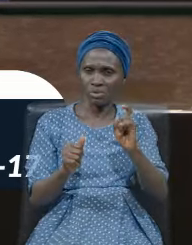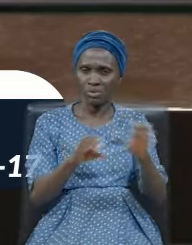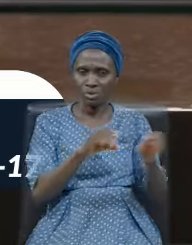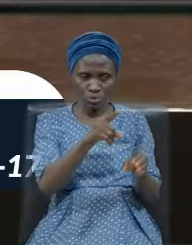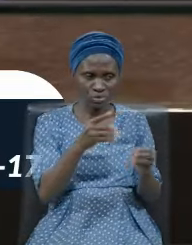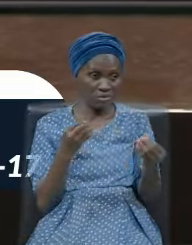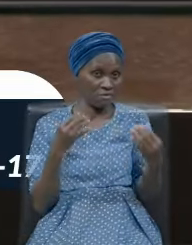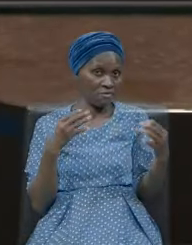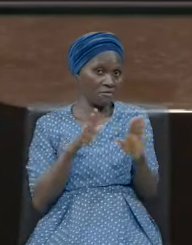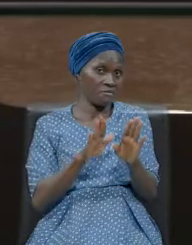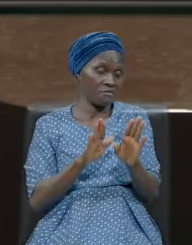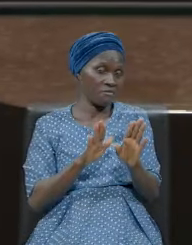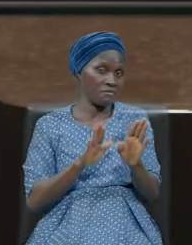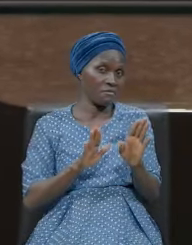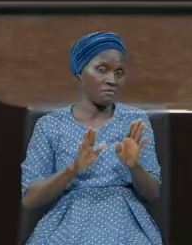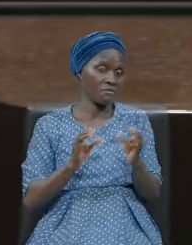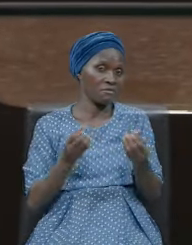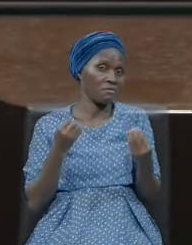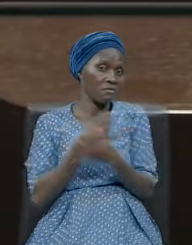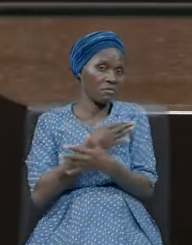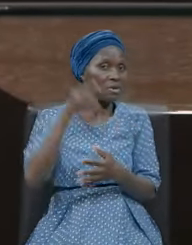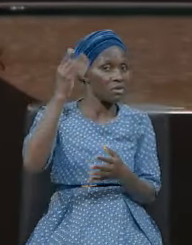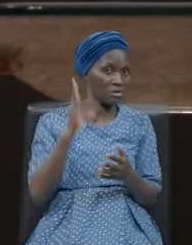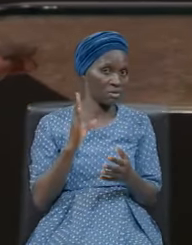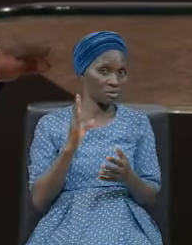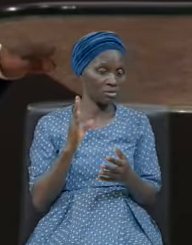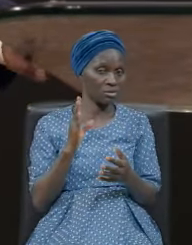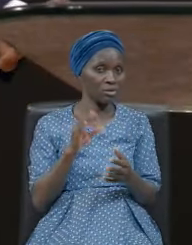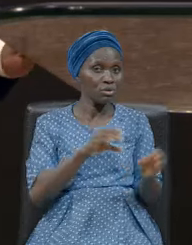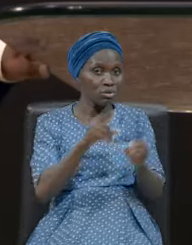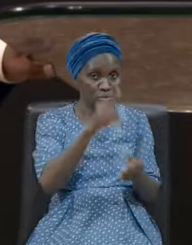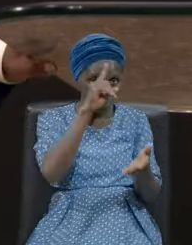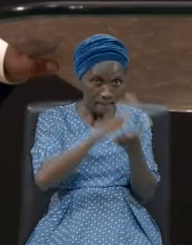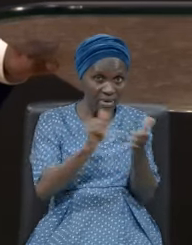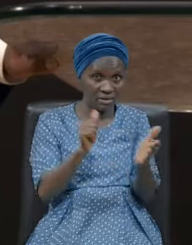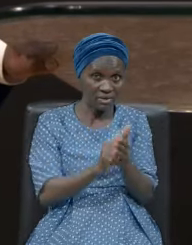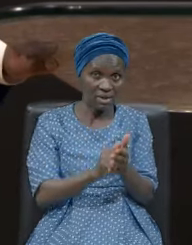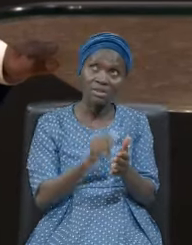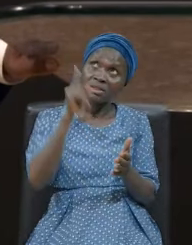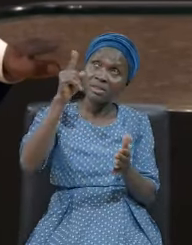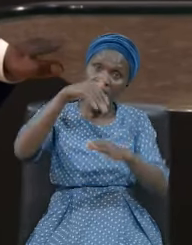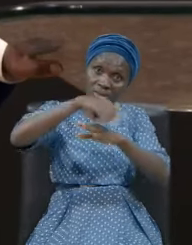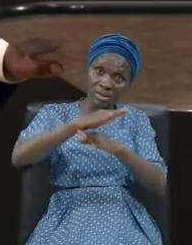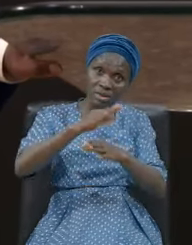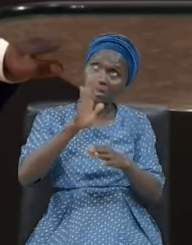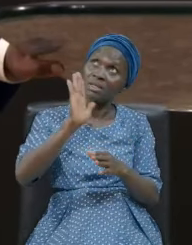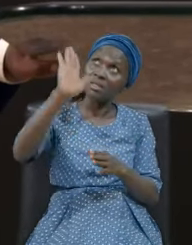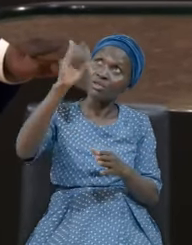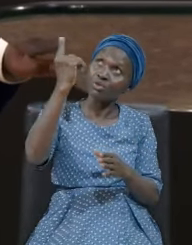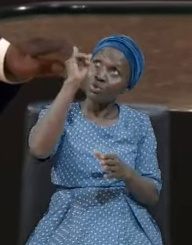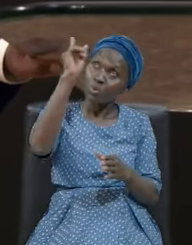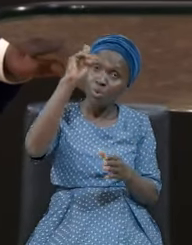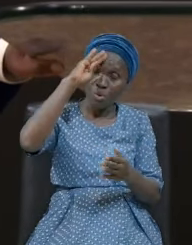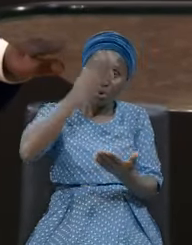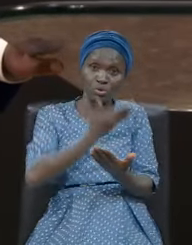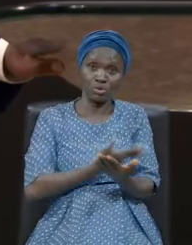God. Do you believe him? He sent his only begotten son. That the only